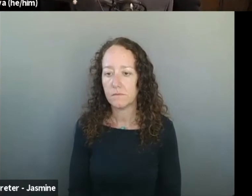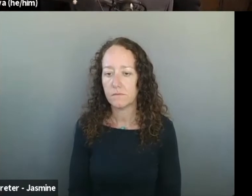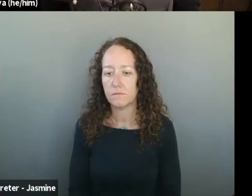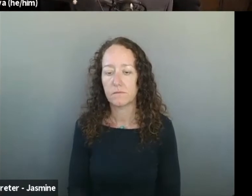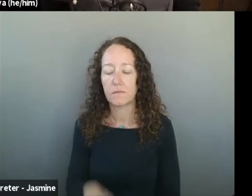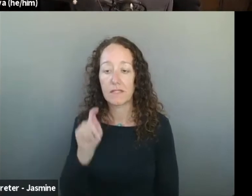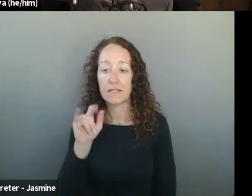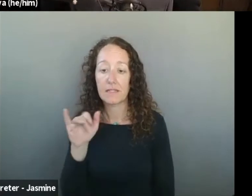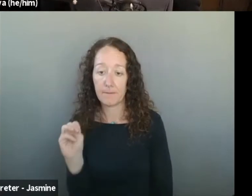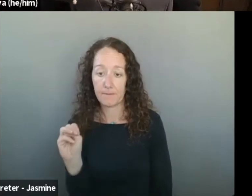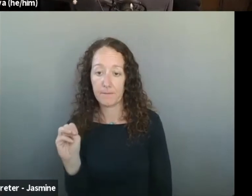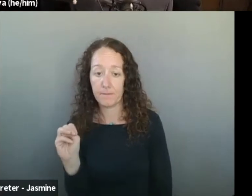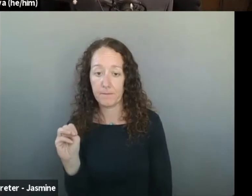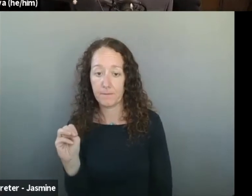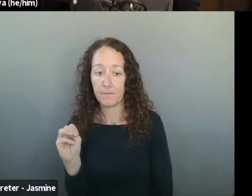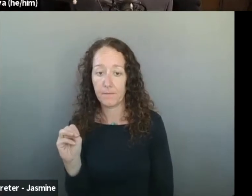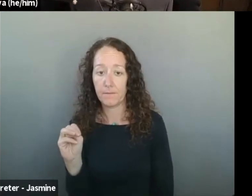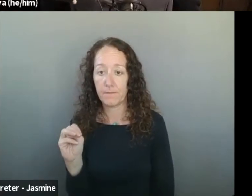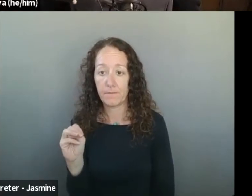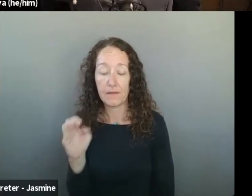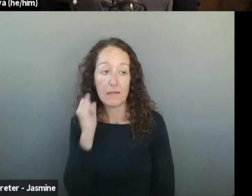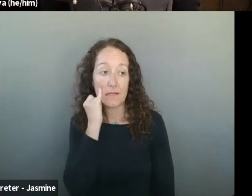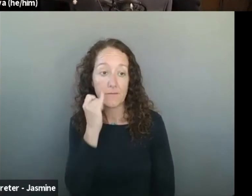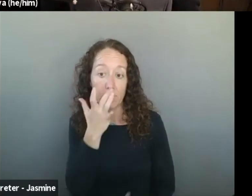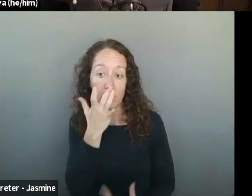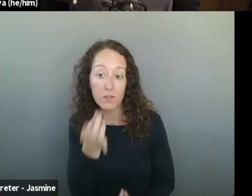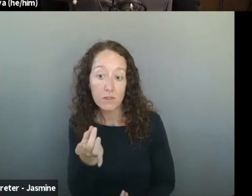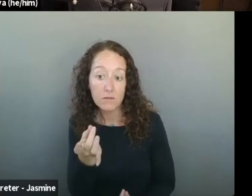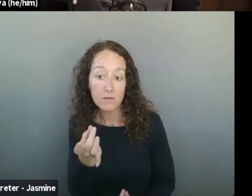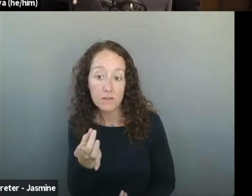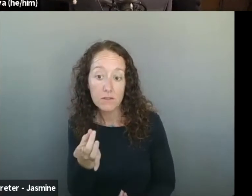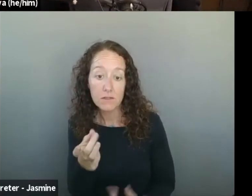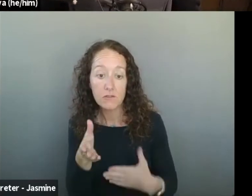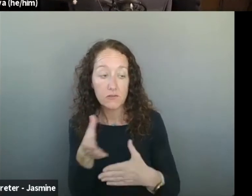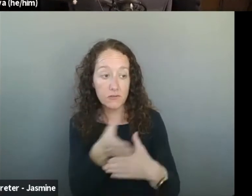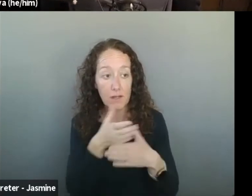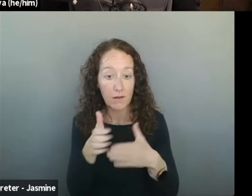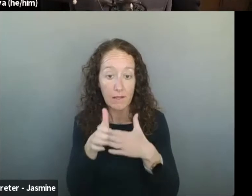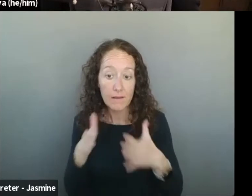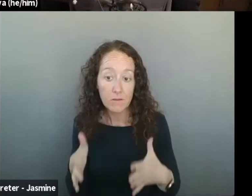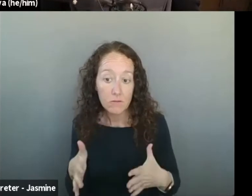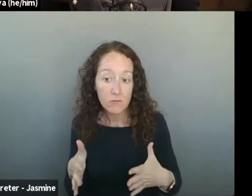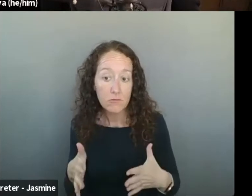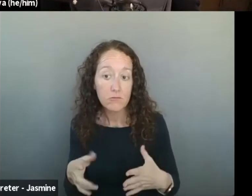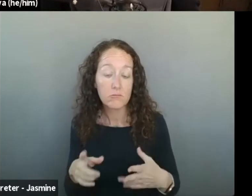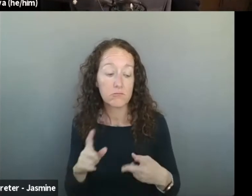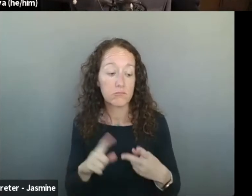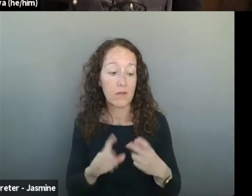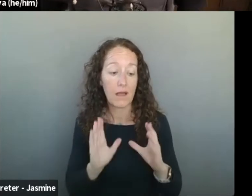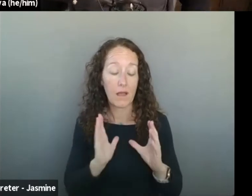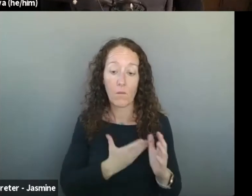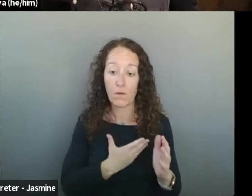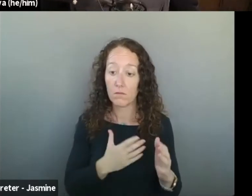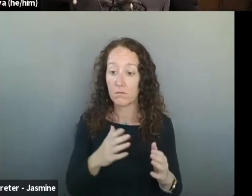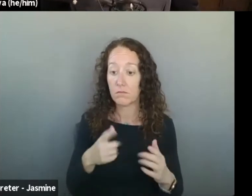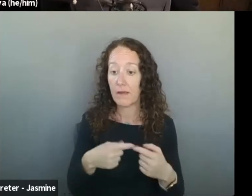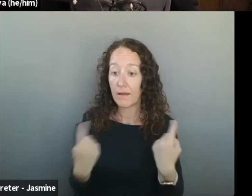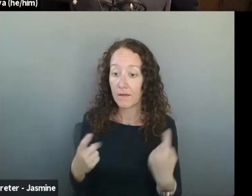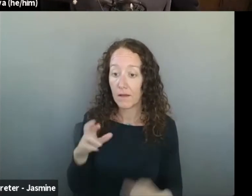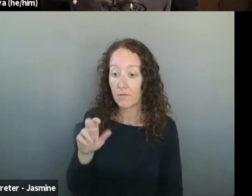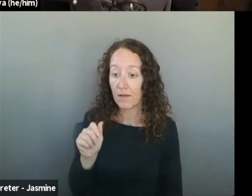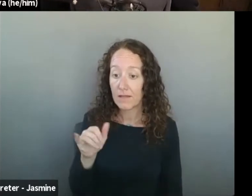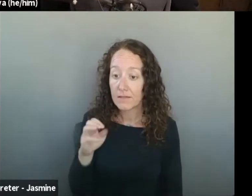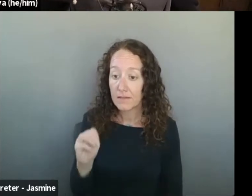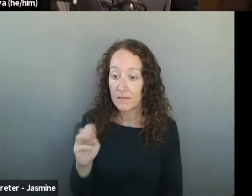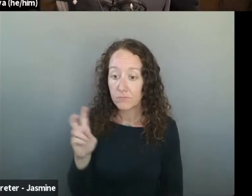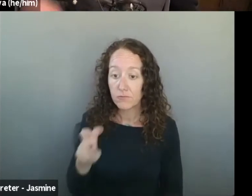If you're interested in our shared leadership, our anti-racism journey that we've been